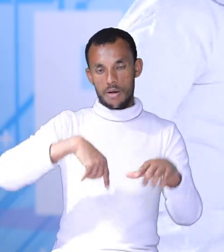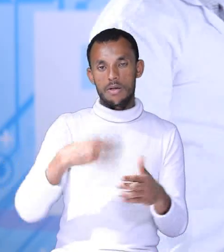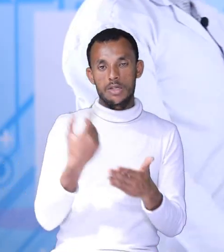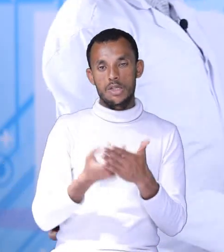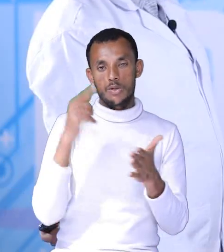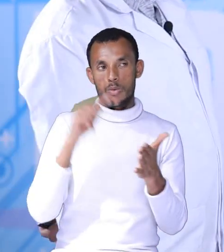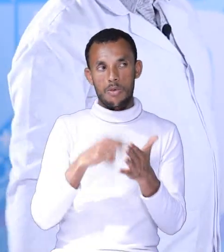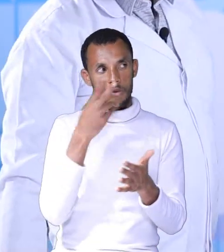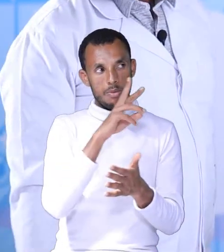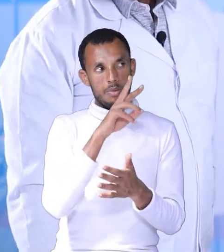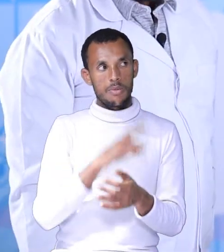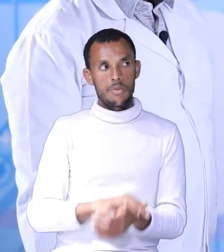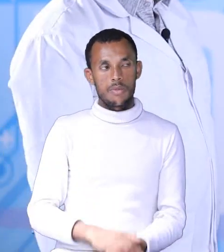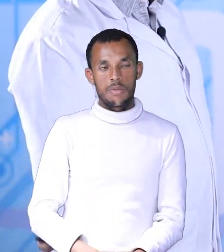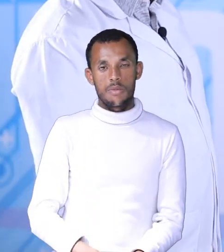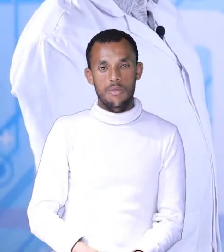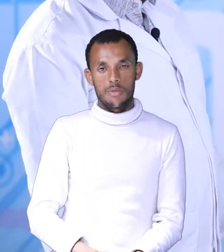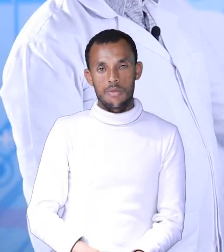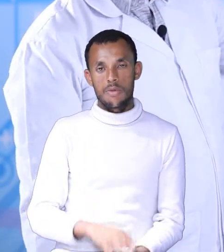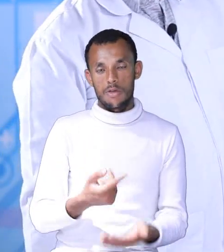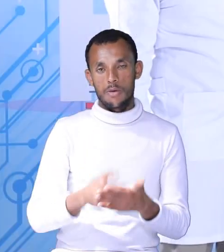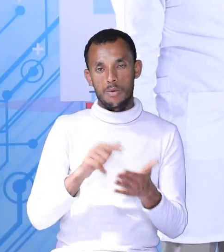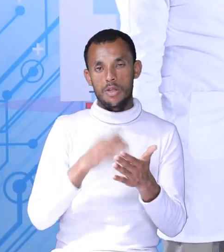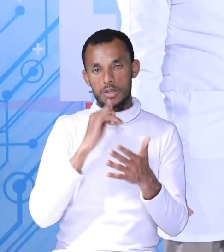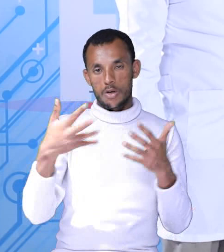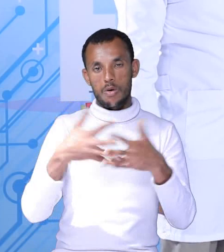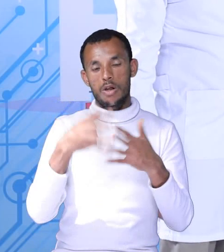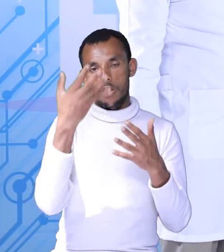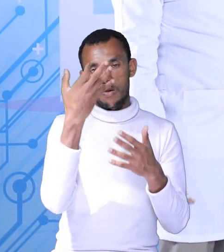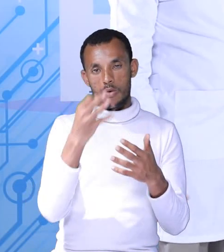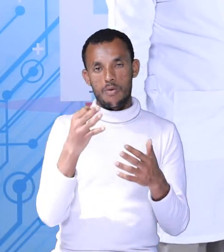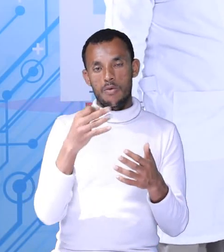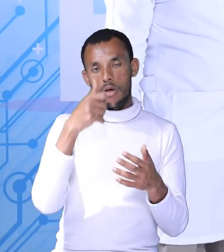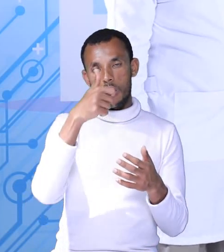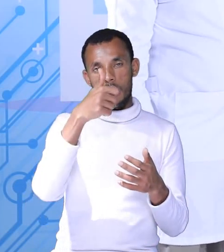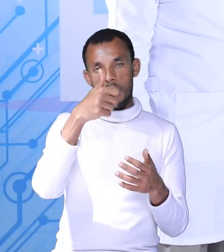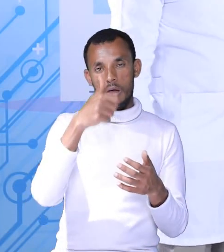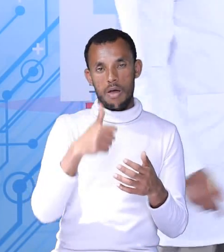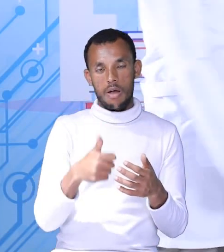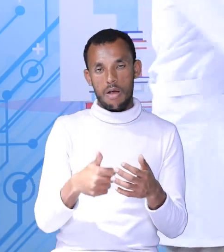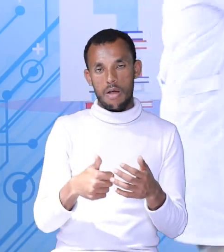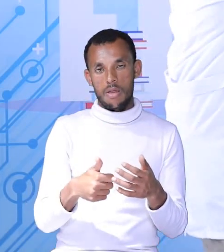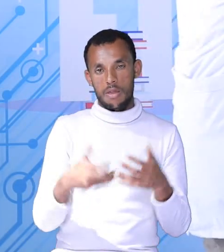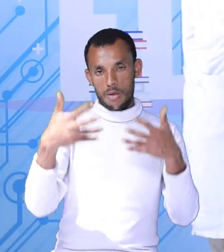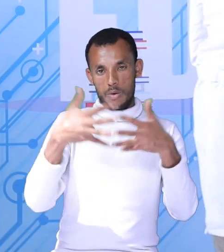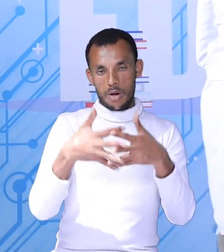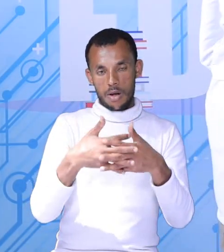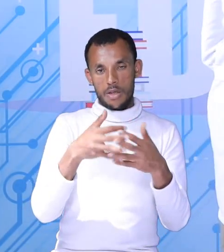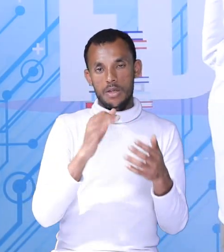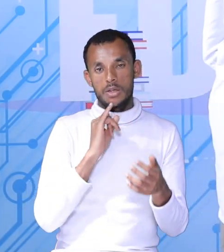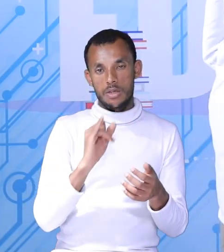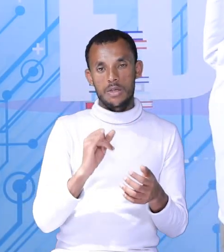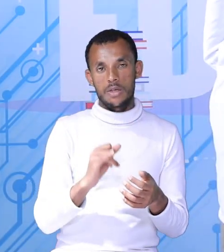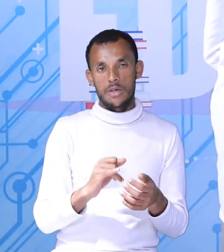This point is the coordinate of A. This point is A, whose coordinates it is